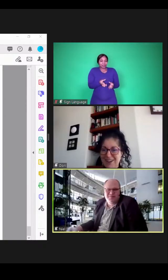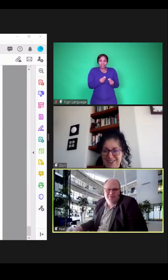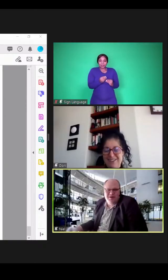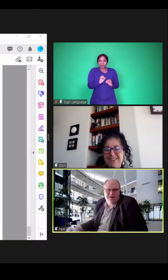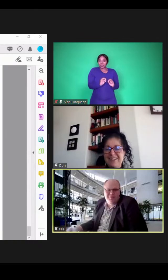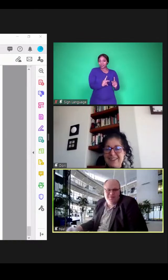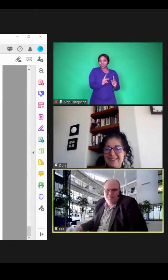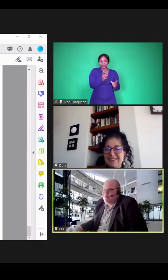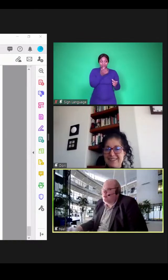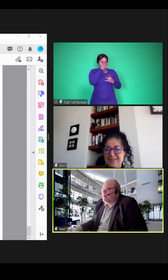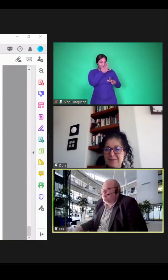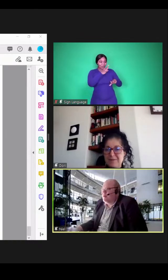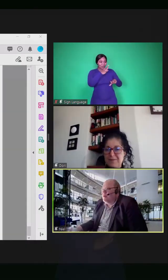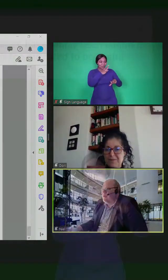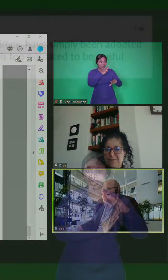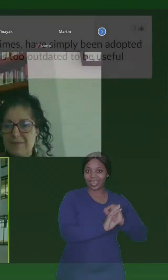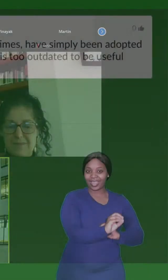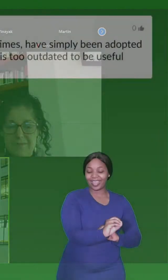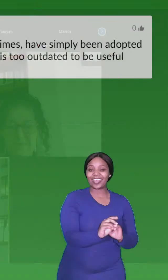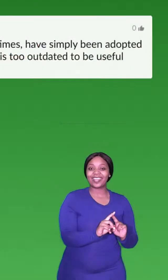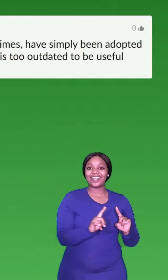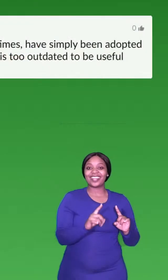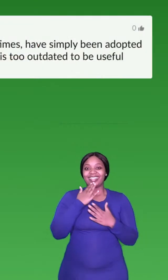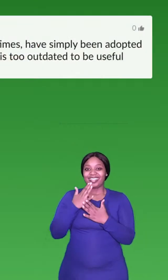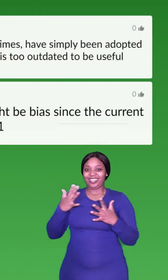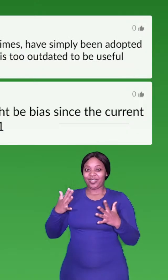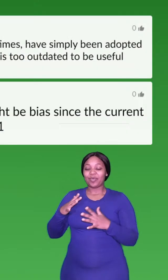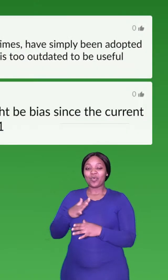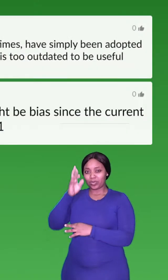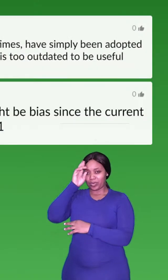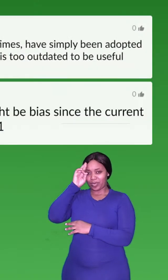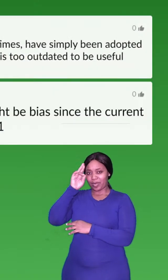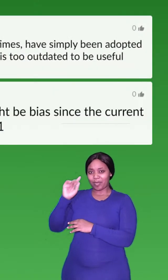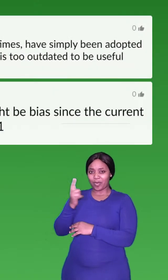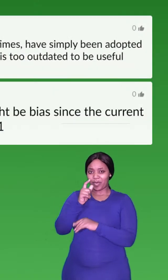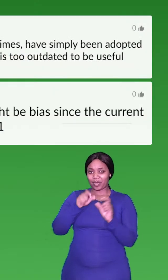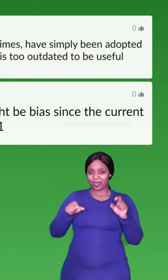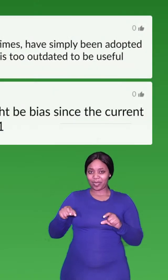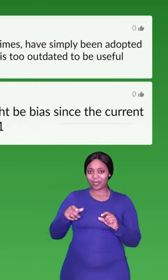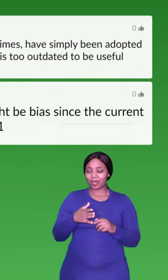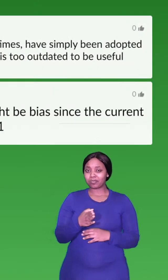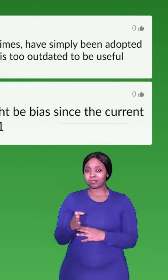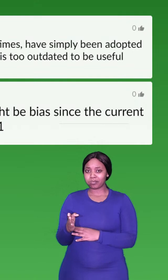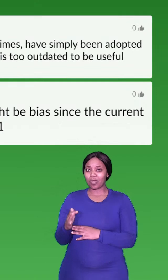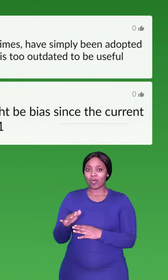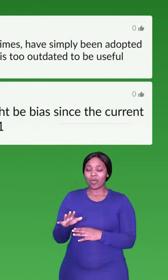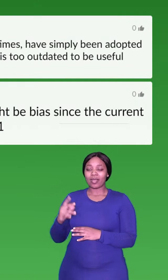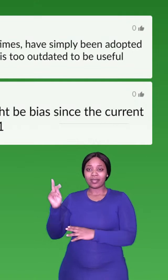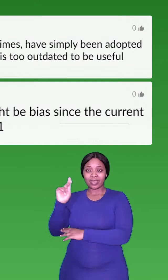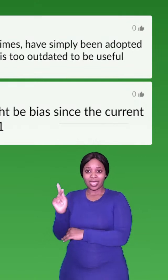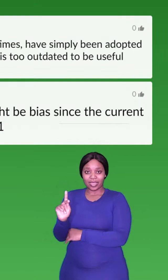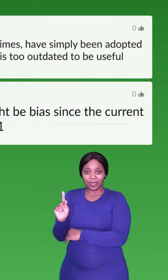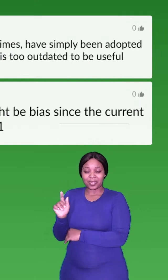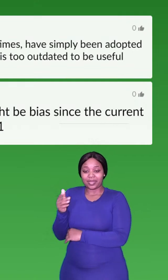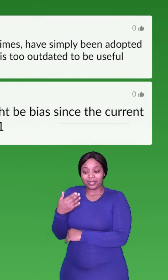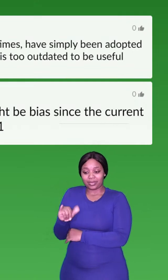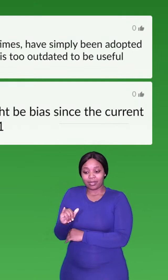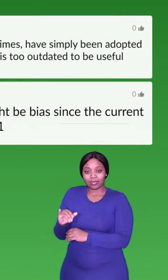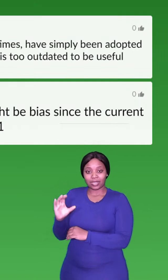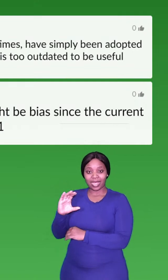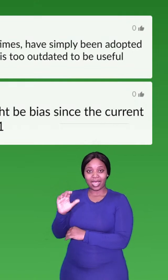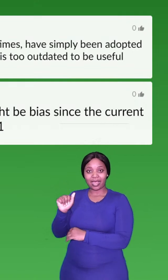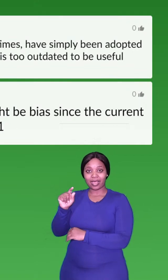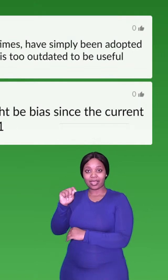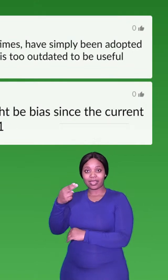much. I just want to remind the audience while Kath is setting up, Catherine Hall will be next. I just want